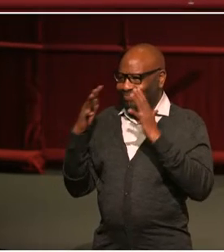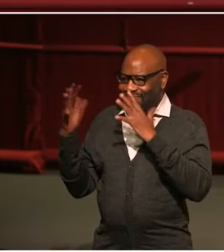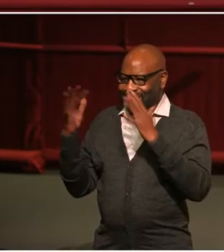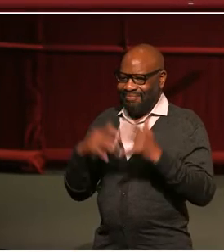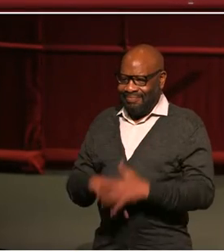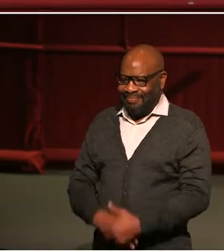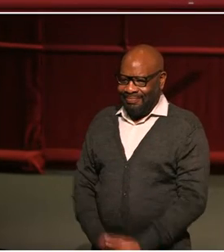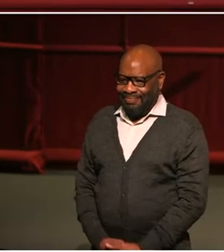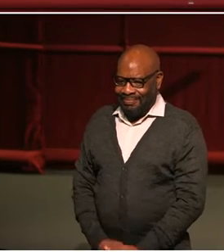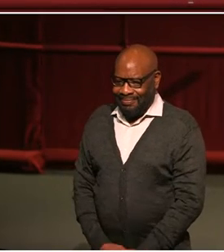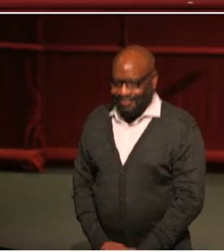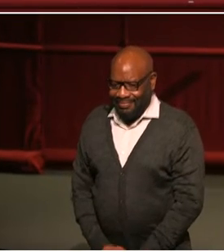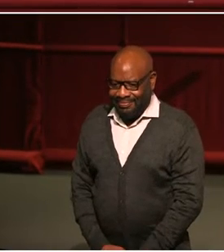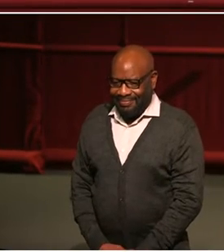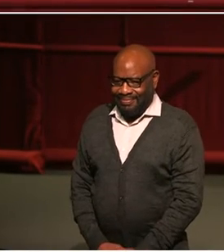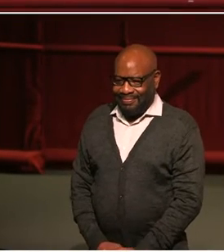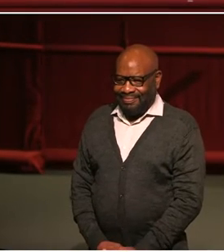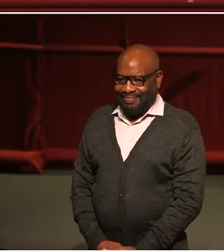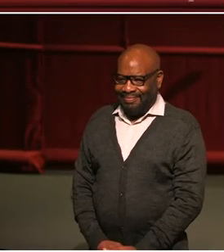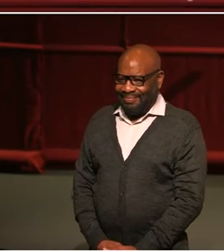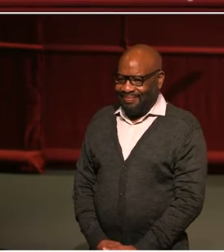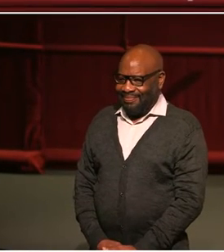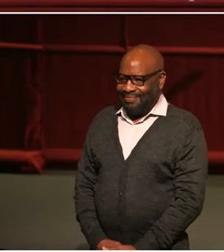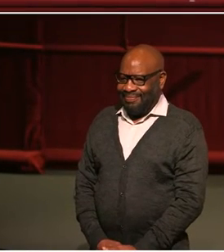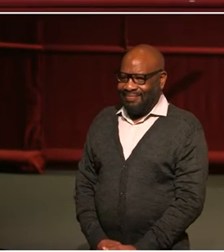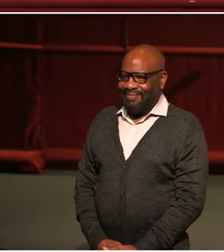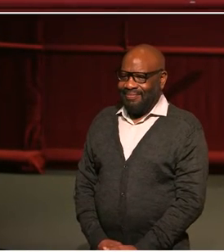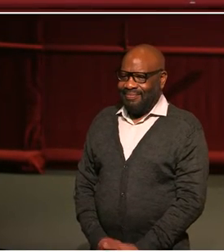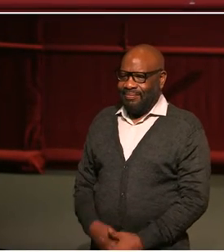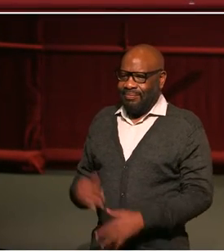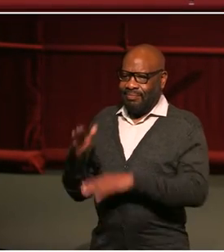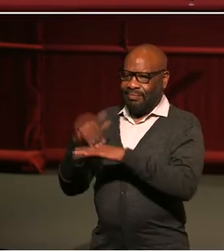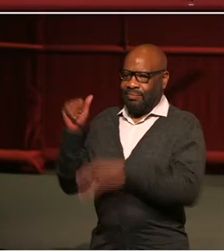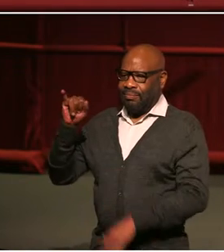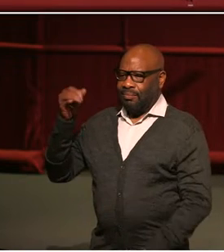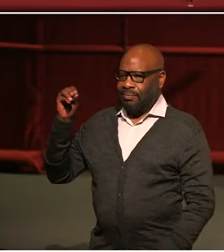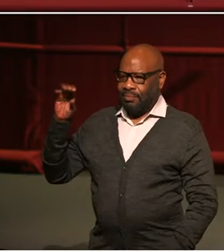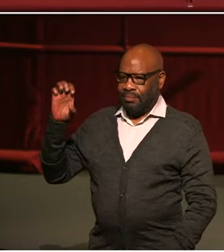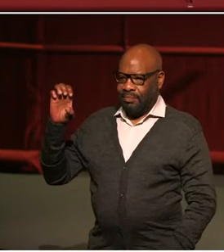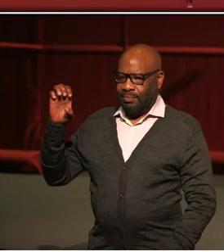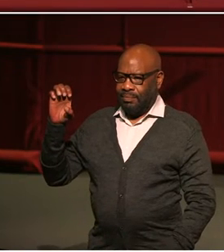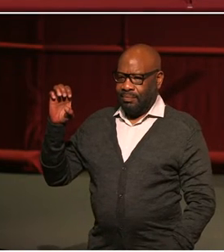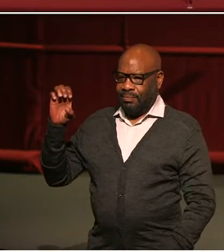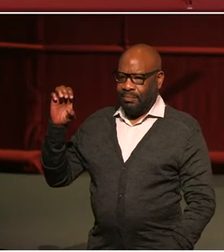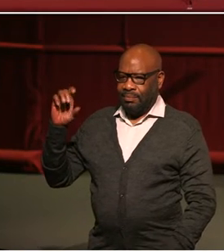And Sacheen is calling for Joe Tahoney, please.